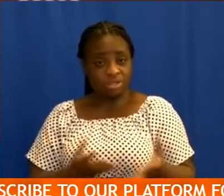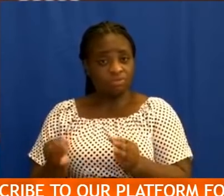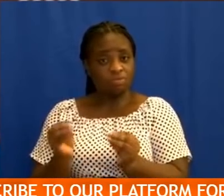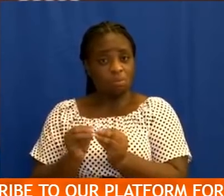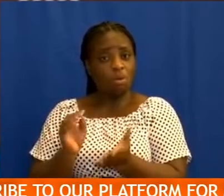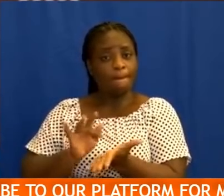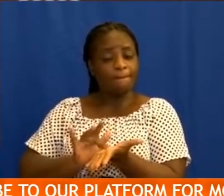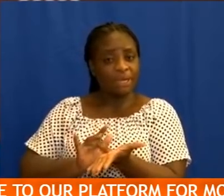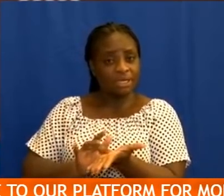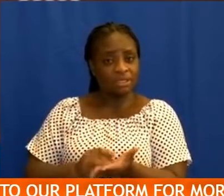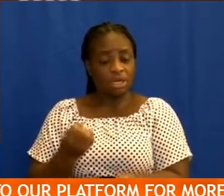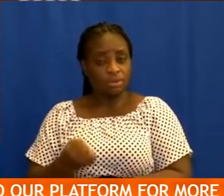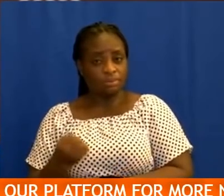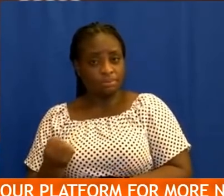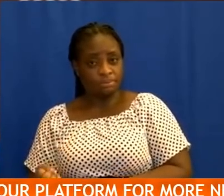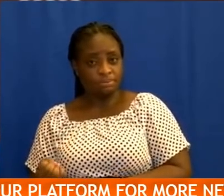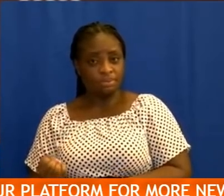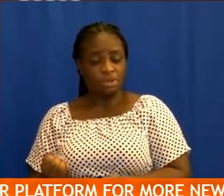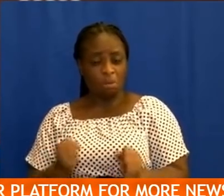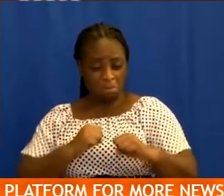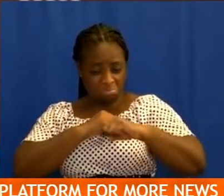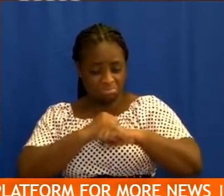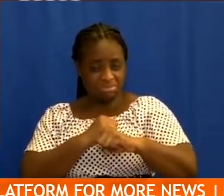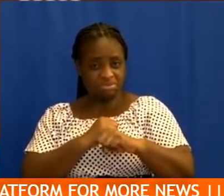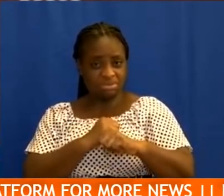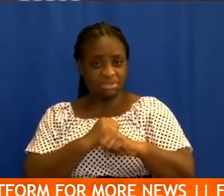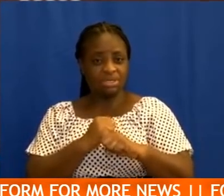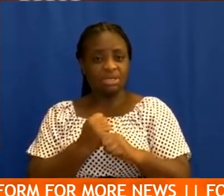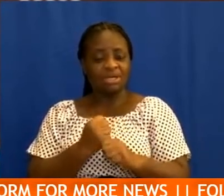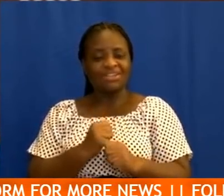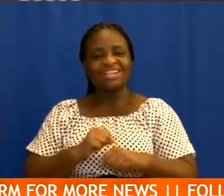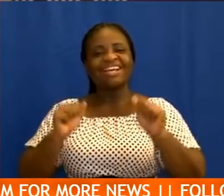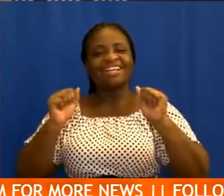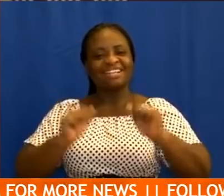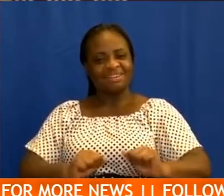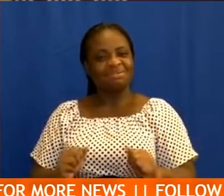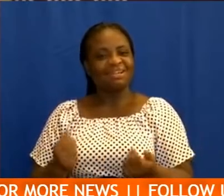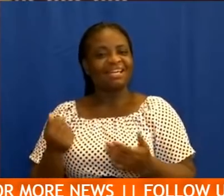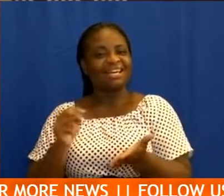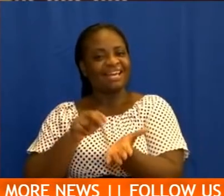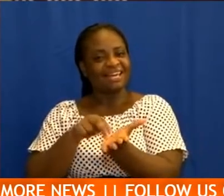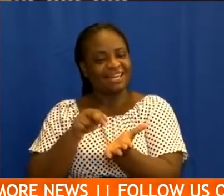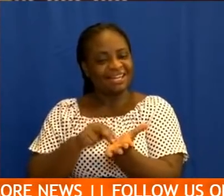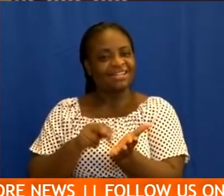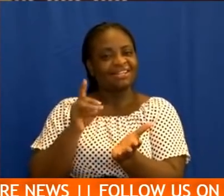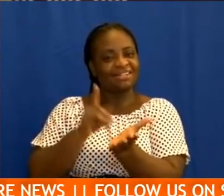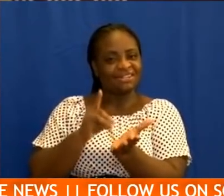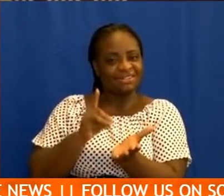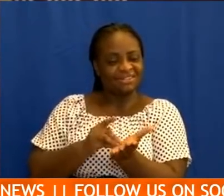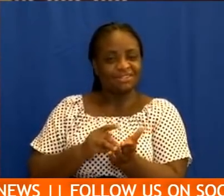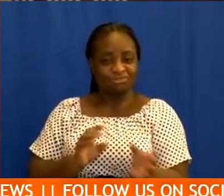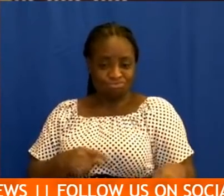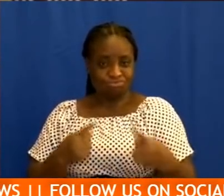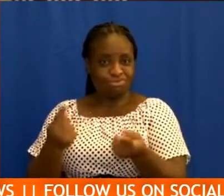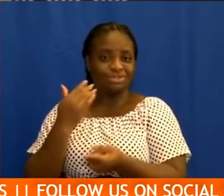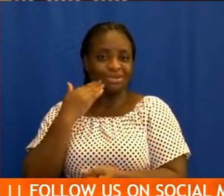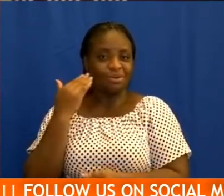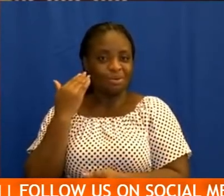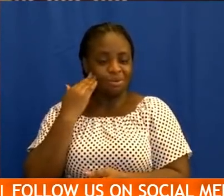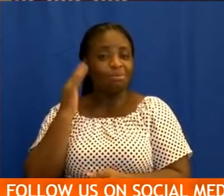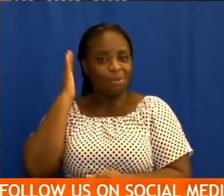adequate medicines, equipment, and personal protective equipment to enable health workers attend to home-based